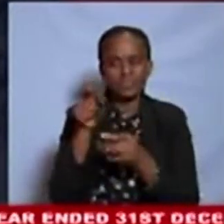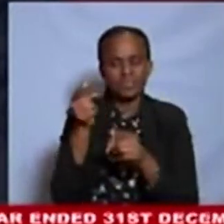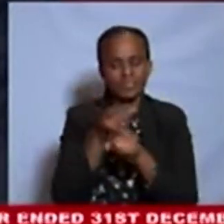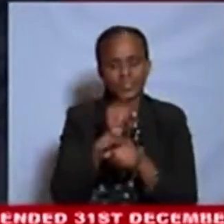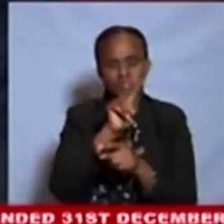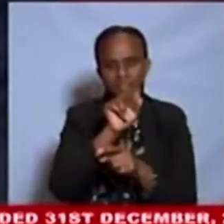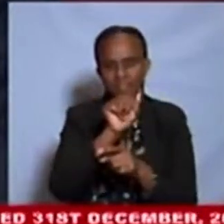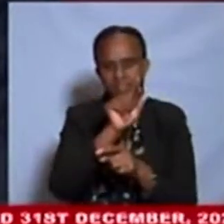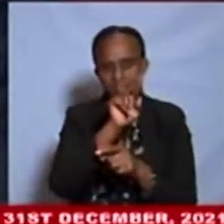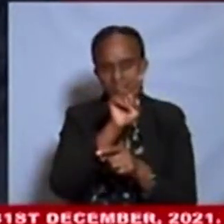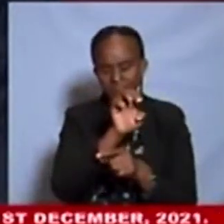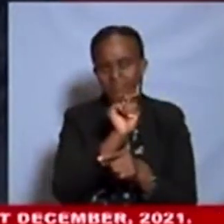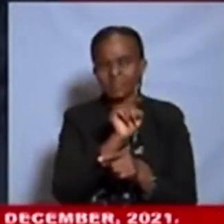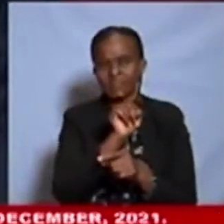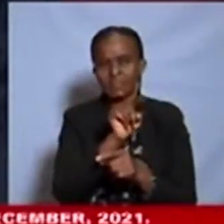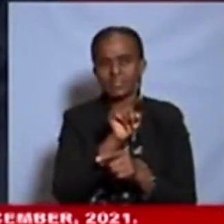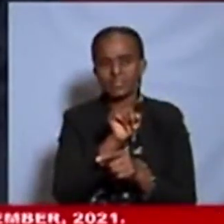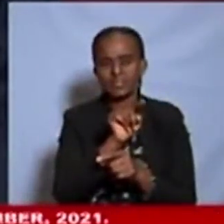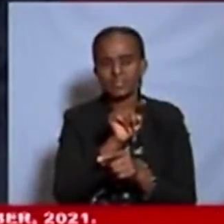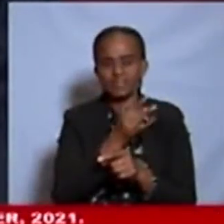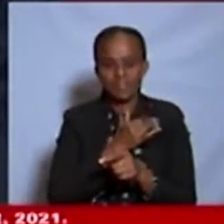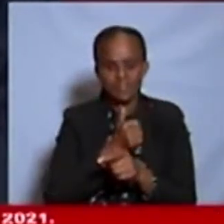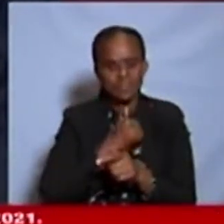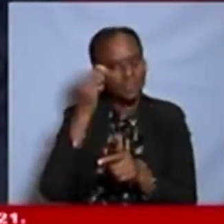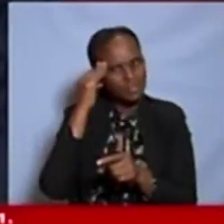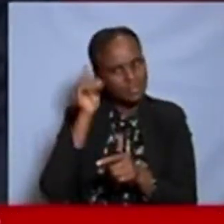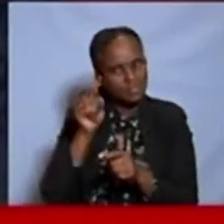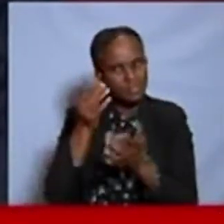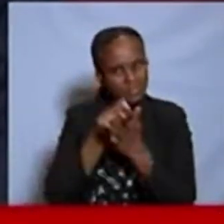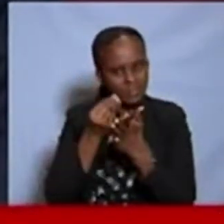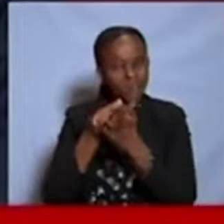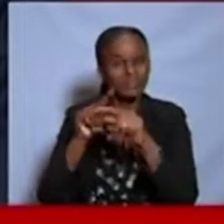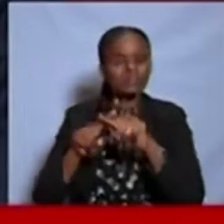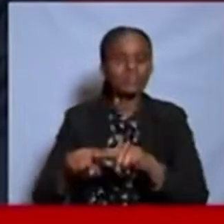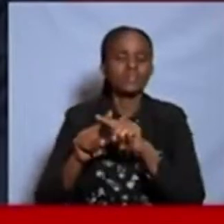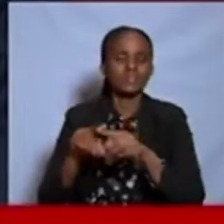chain. I think that's where your revenue lies.